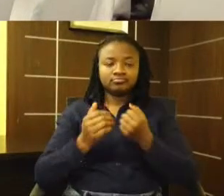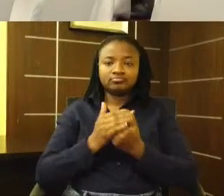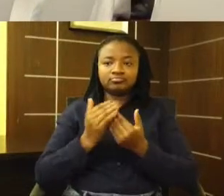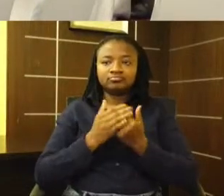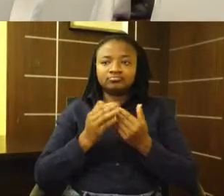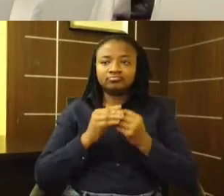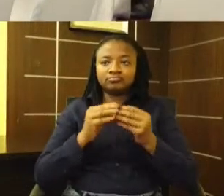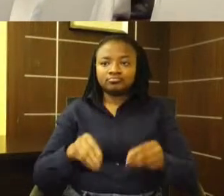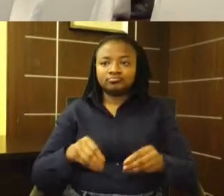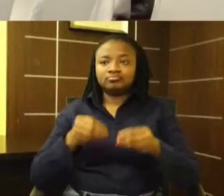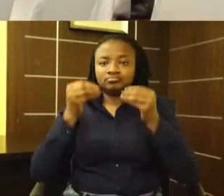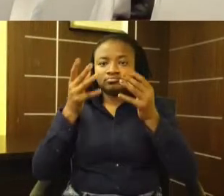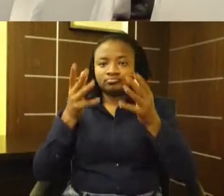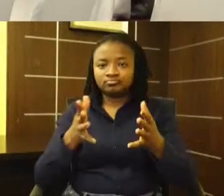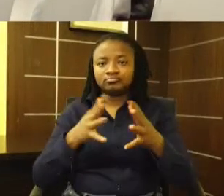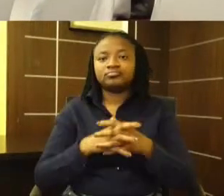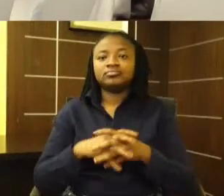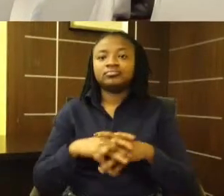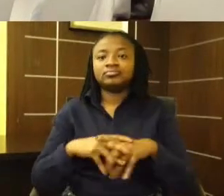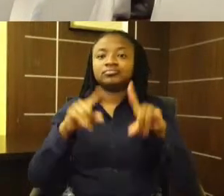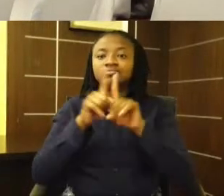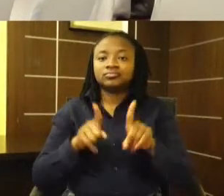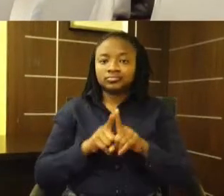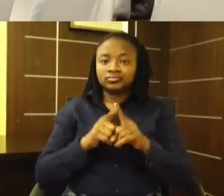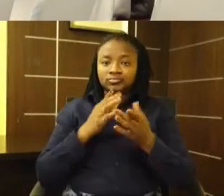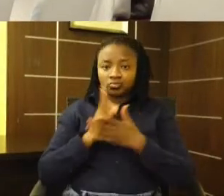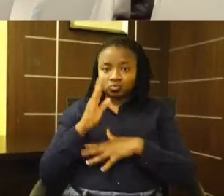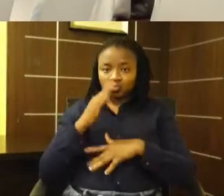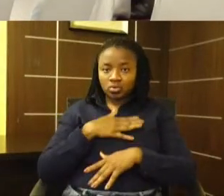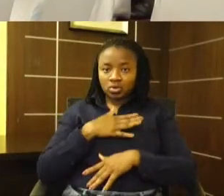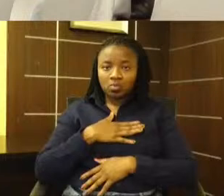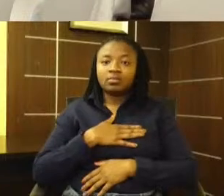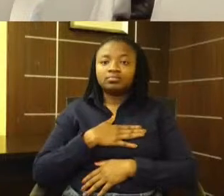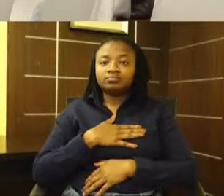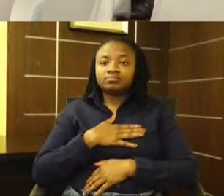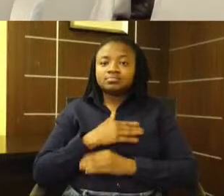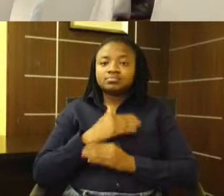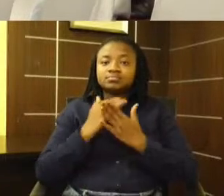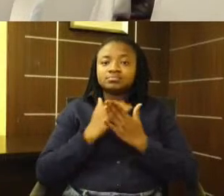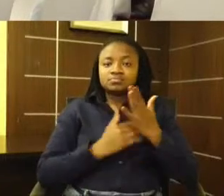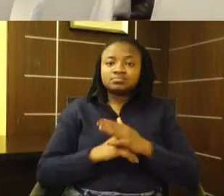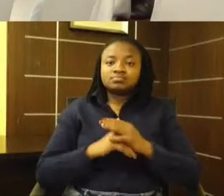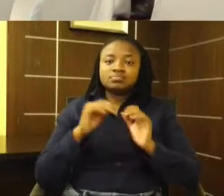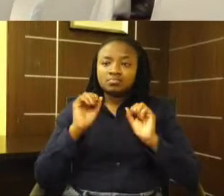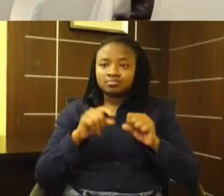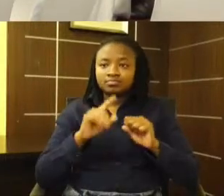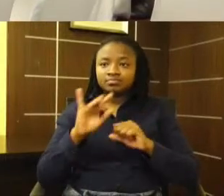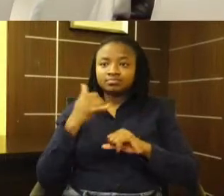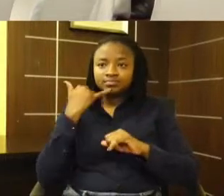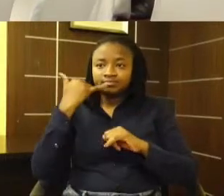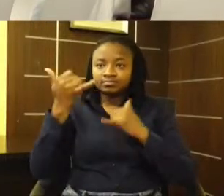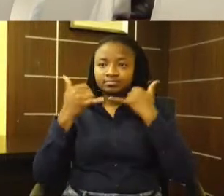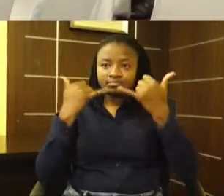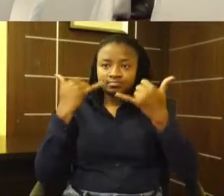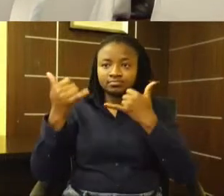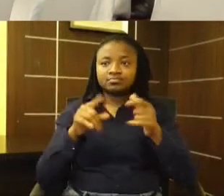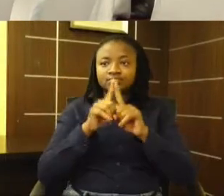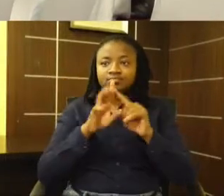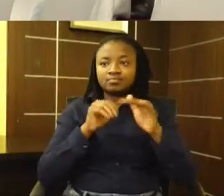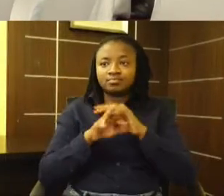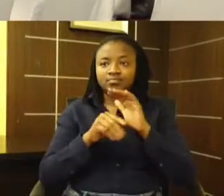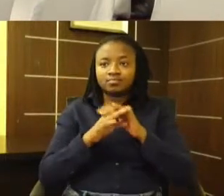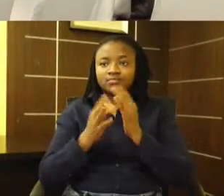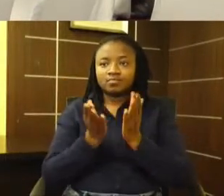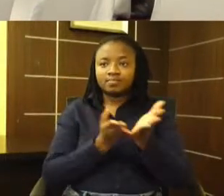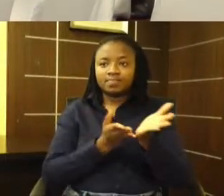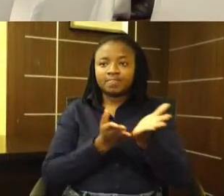earlier on. And through Nena Nabinti as well, they're able to call and still get the services